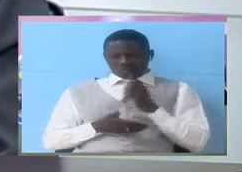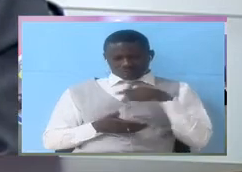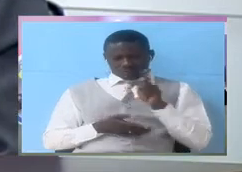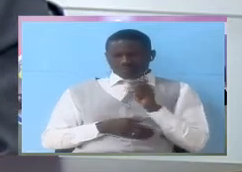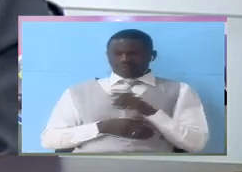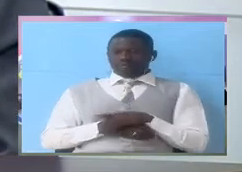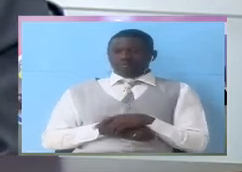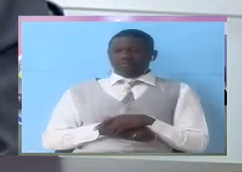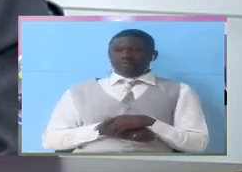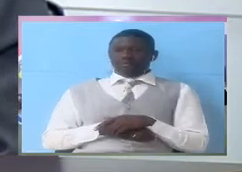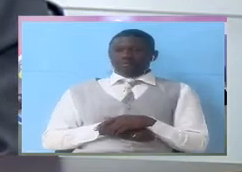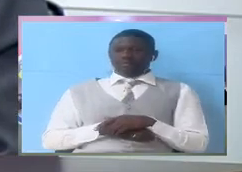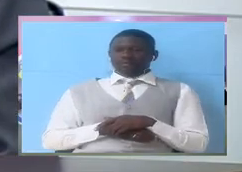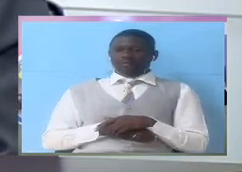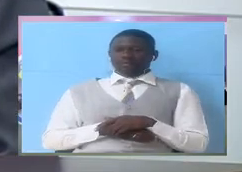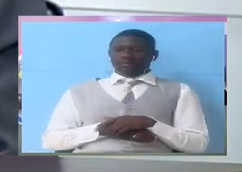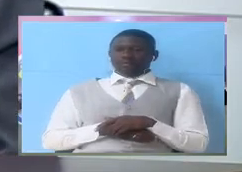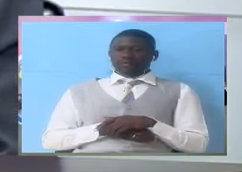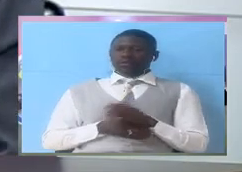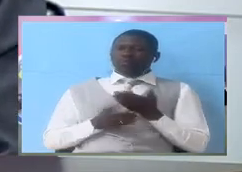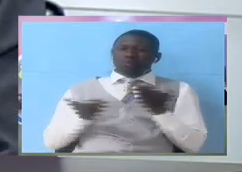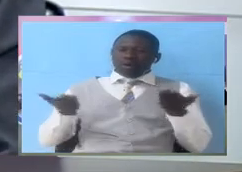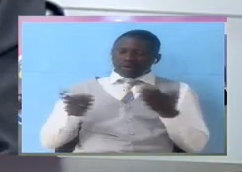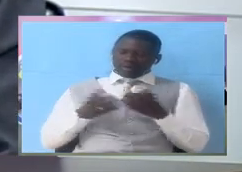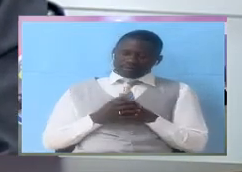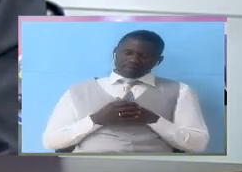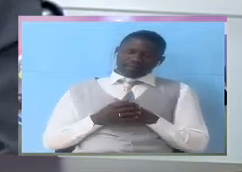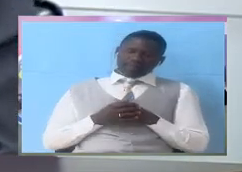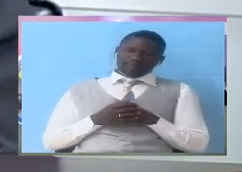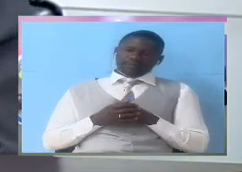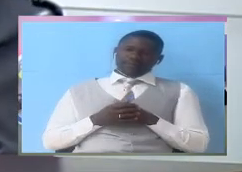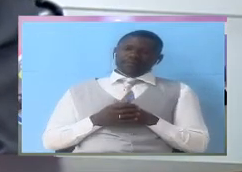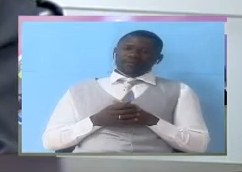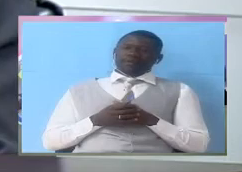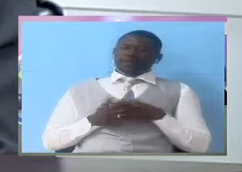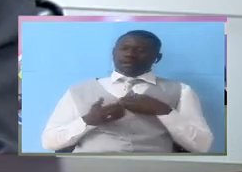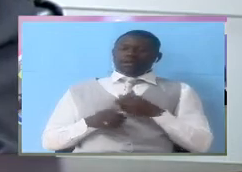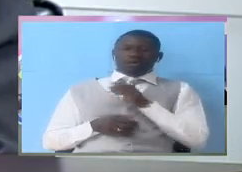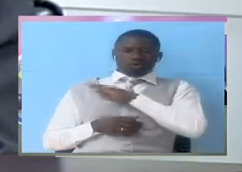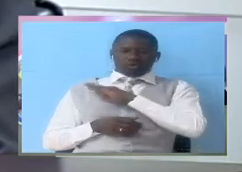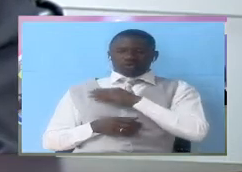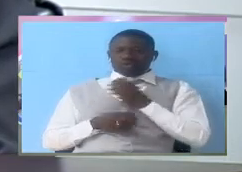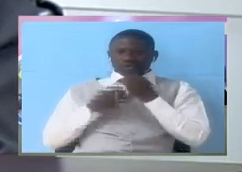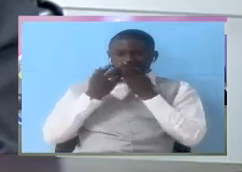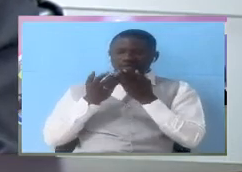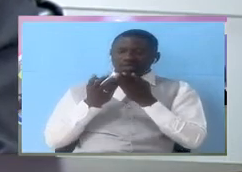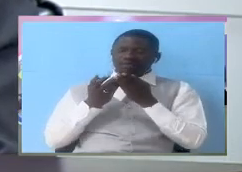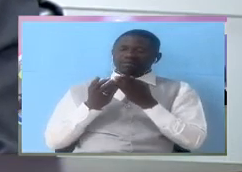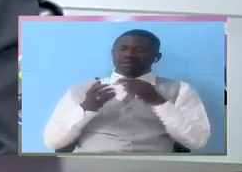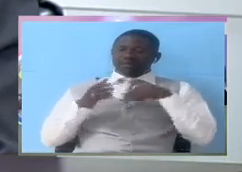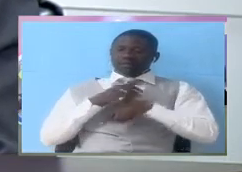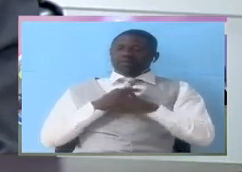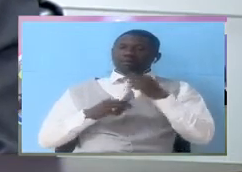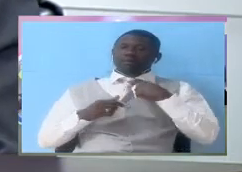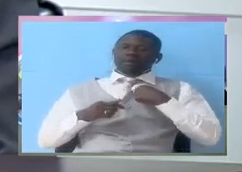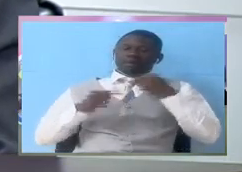But why? I have also said in my statement, and I'll say it here. Na ko ci suma kaddo. I left to go home every